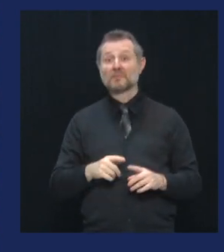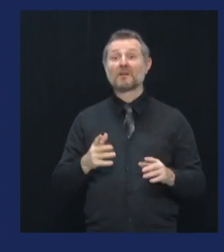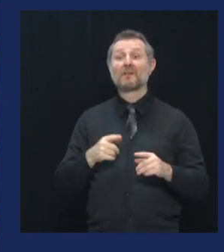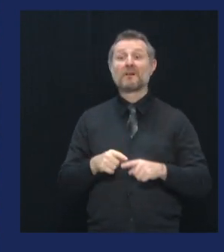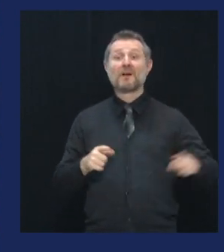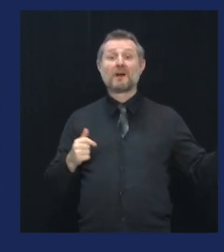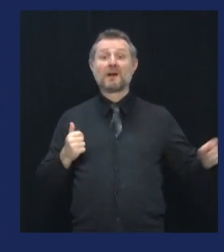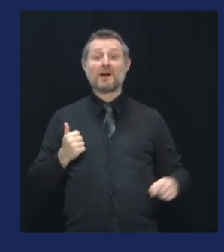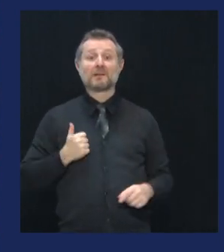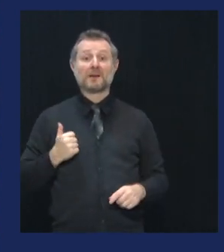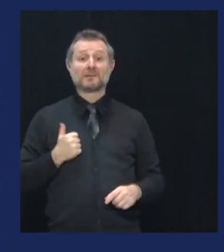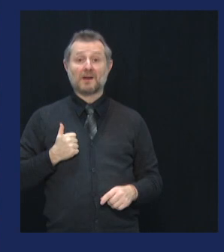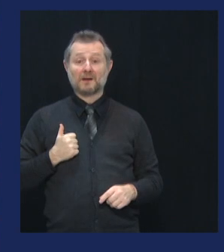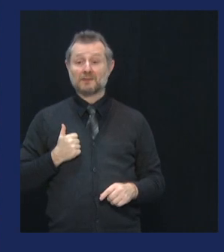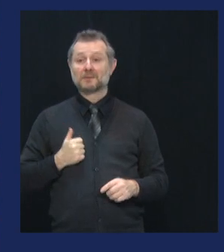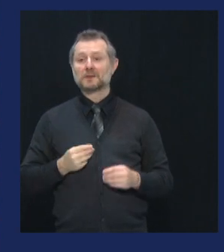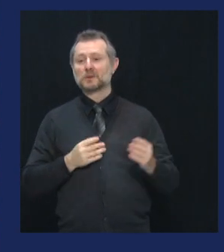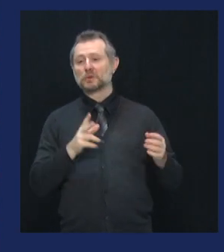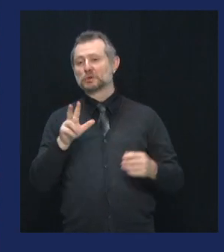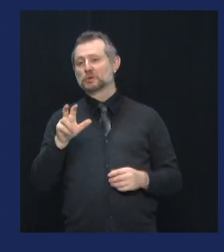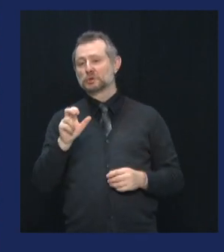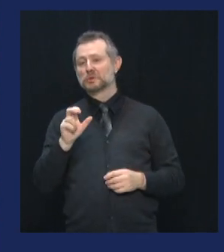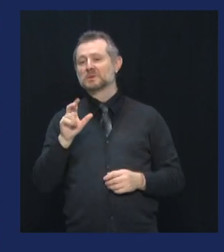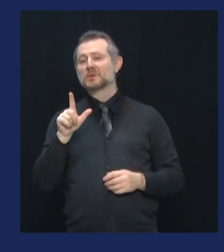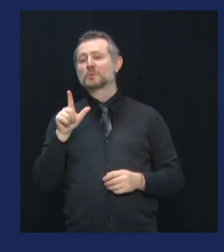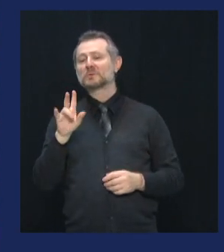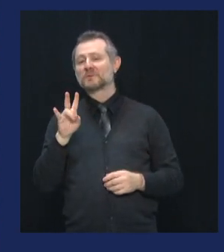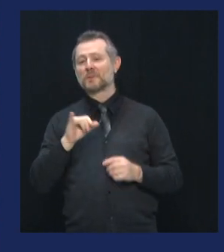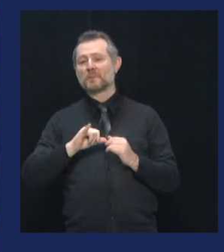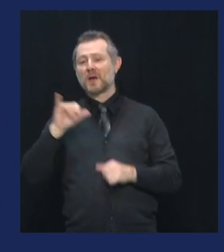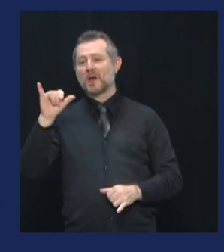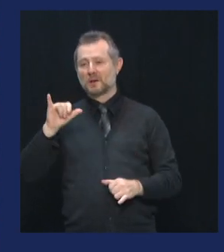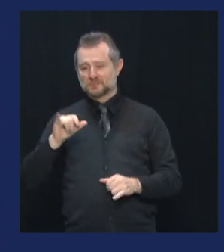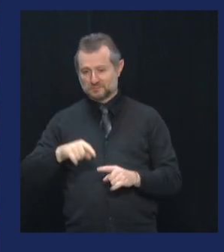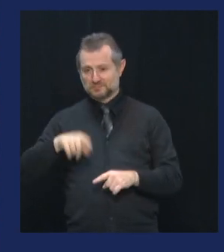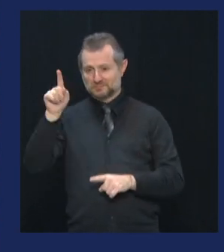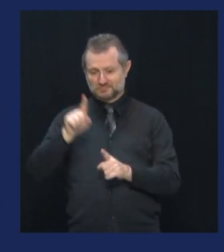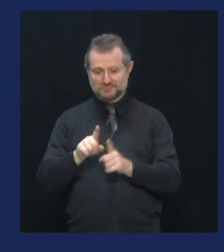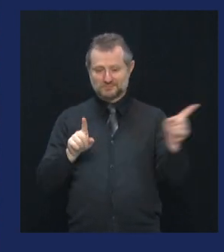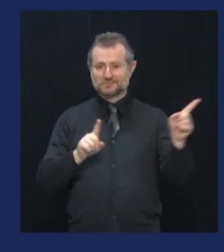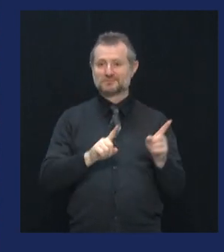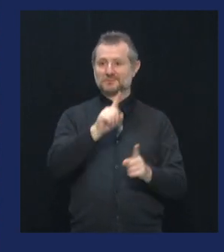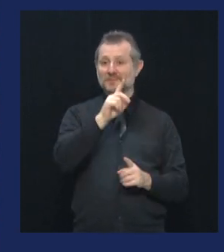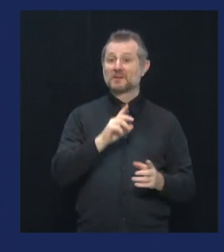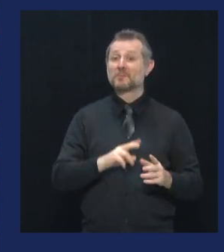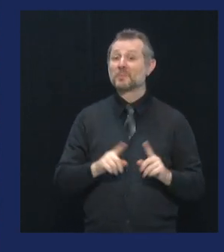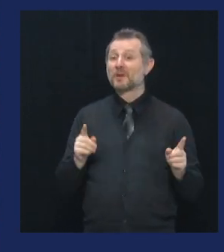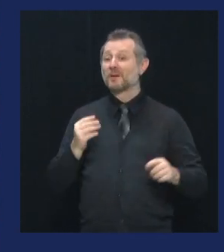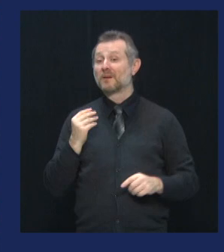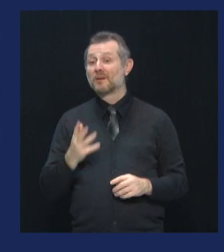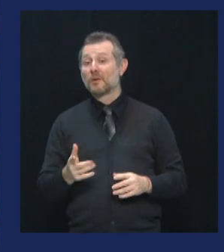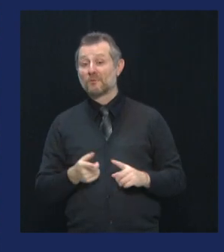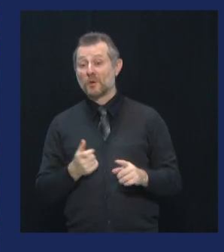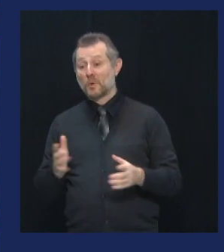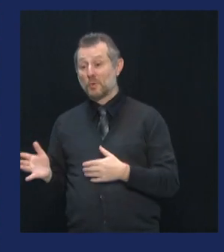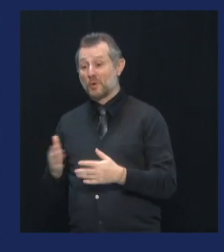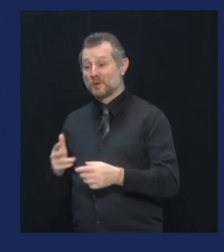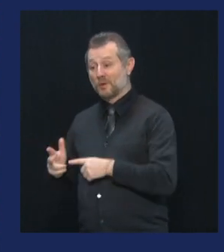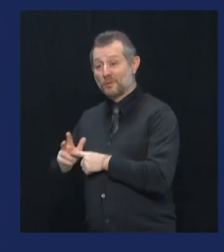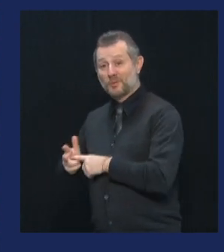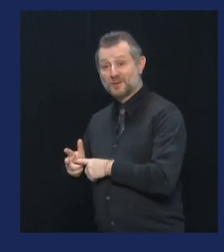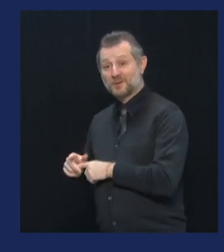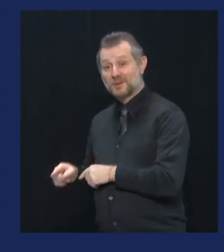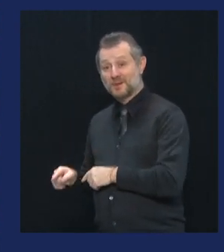hydropower, is 327 miles. On the other hand, the distance from a wind turbine located